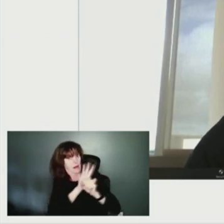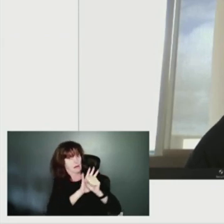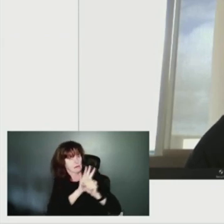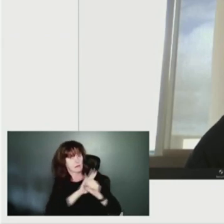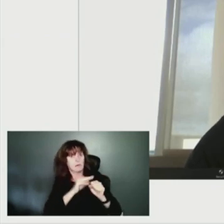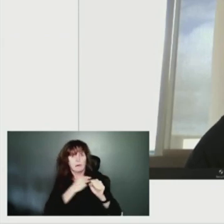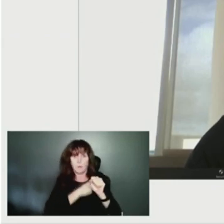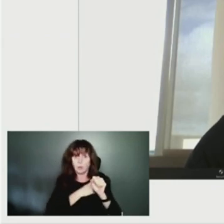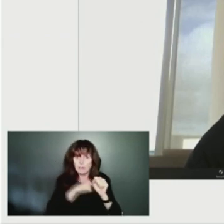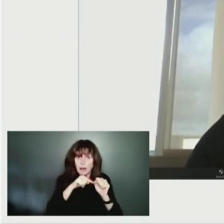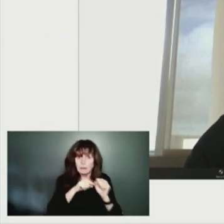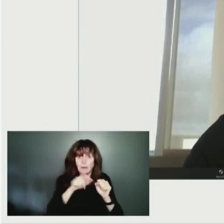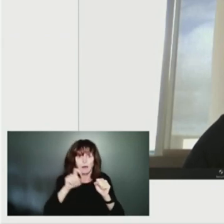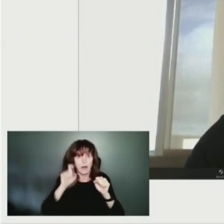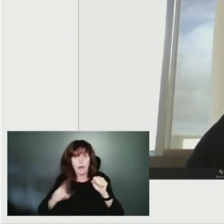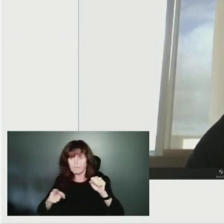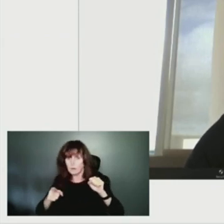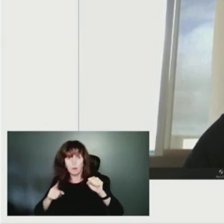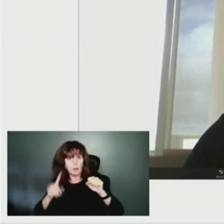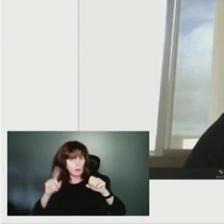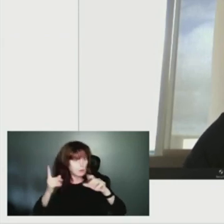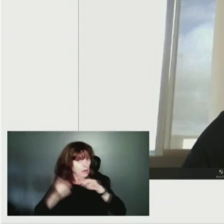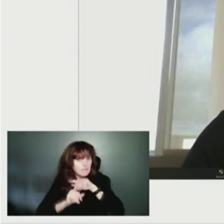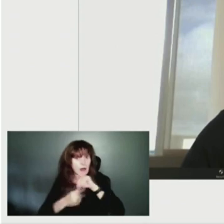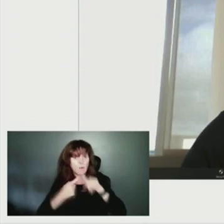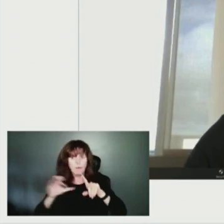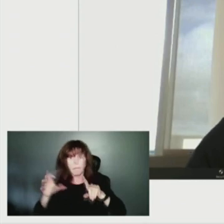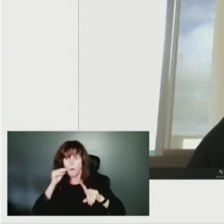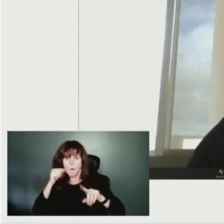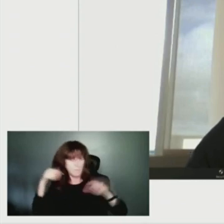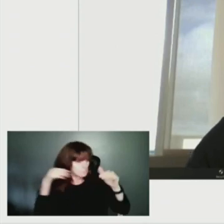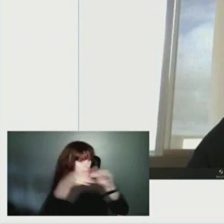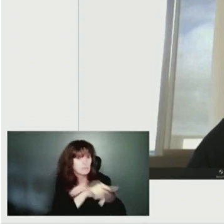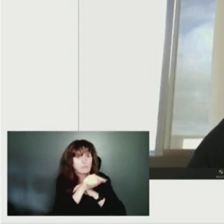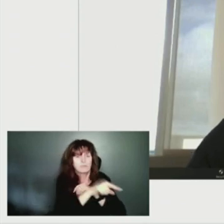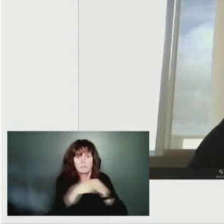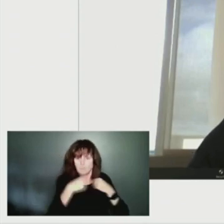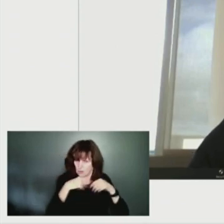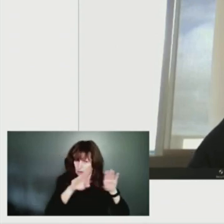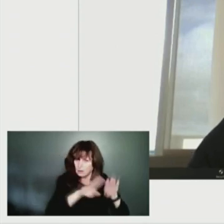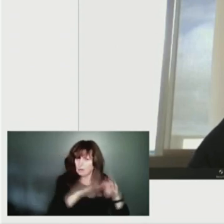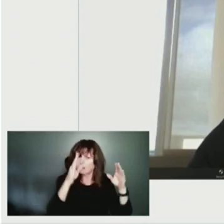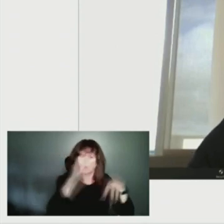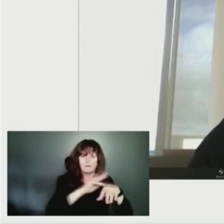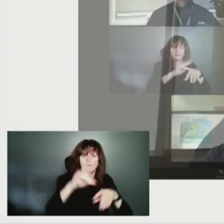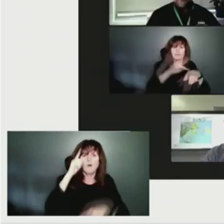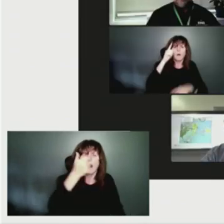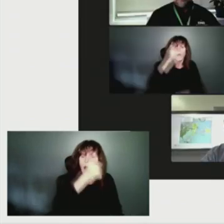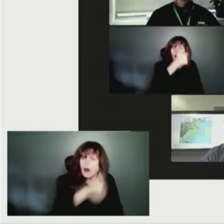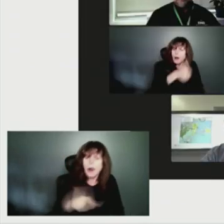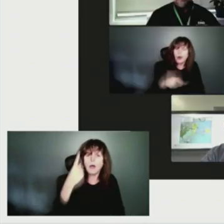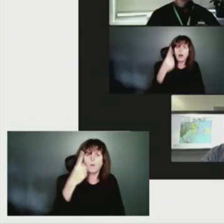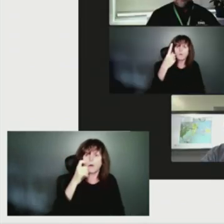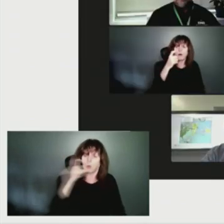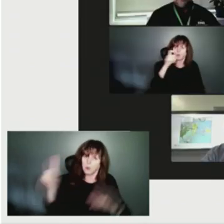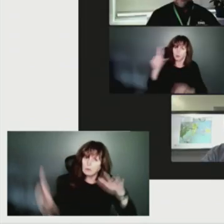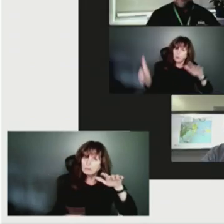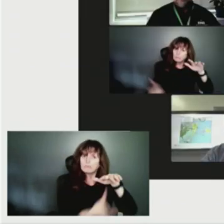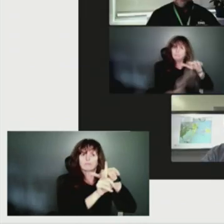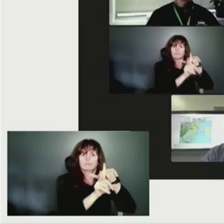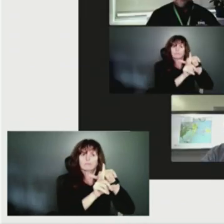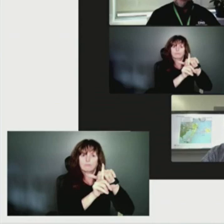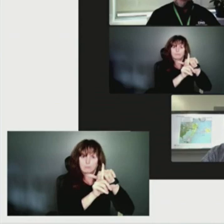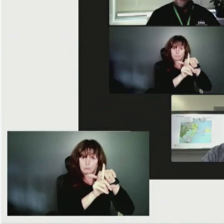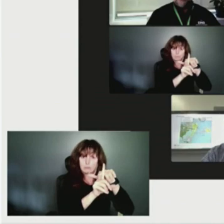their home, our services will be available to anyone that shows up. Great. Increasing the CTV, do you have an additional question?